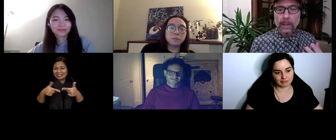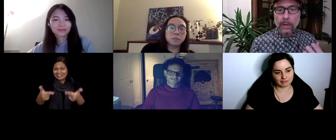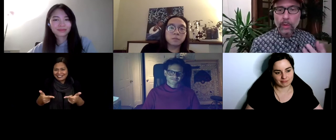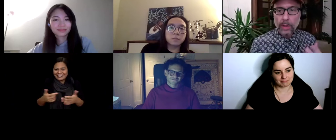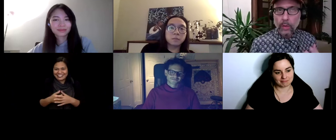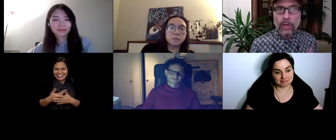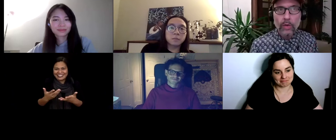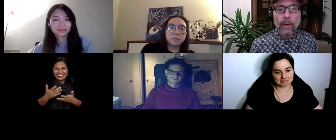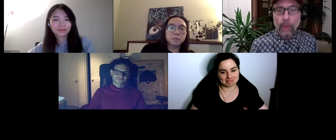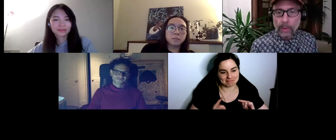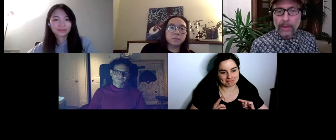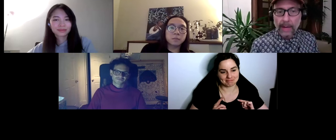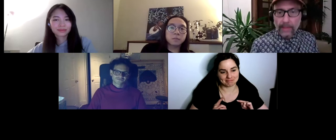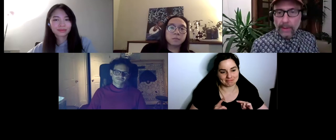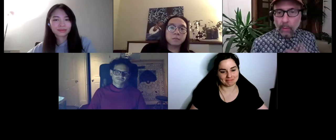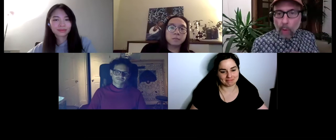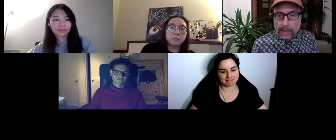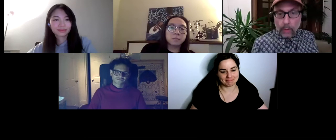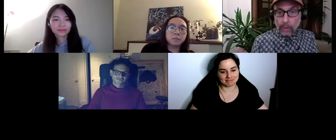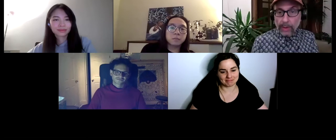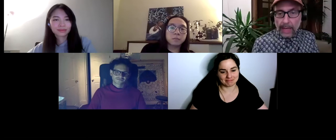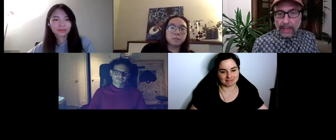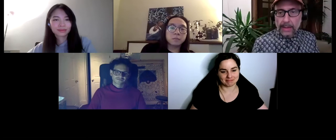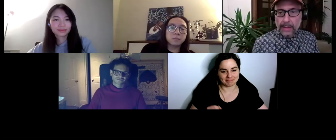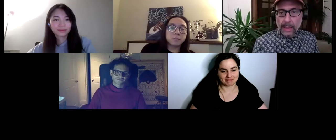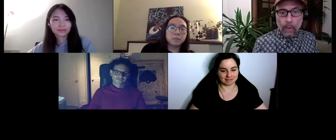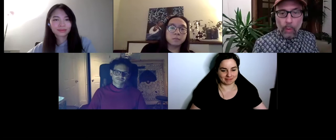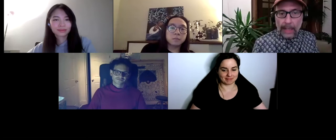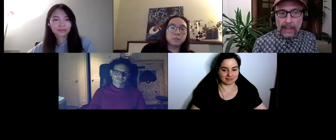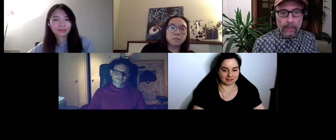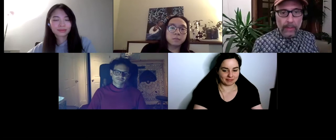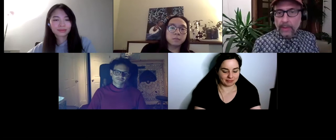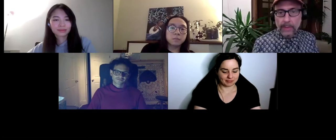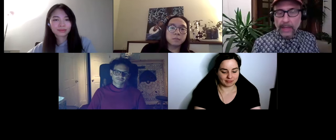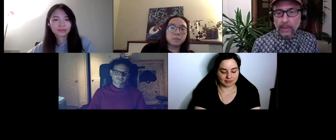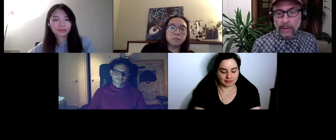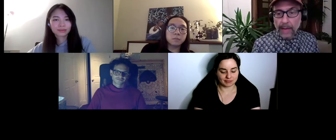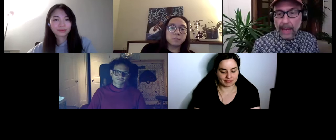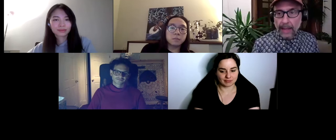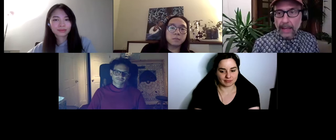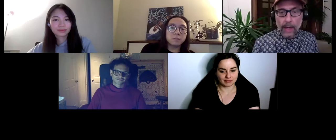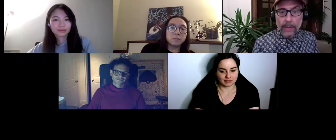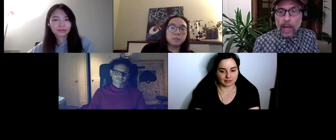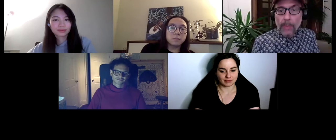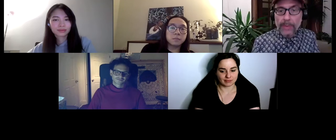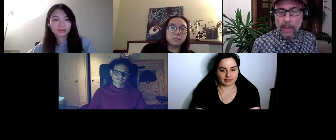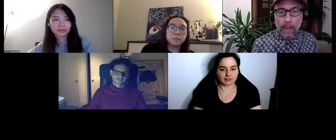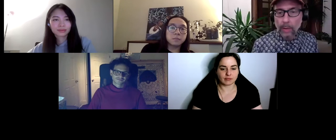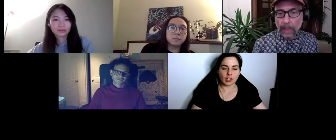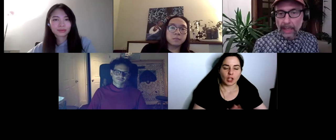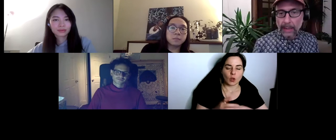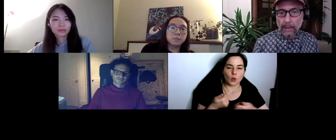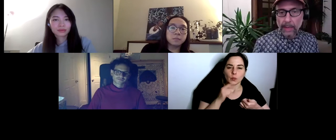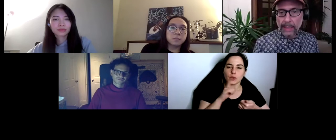We try to work with everyone that wants to work with us in a way that really respects where they're at and also helps them along